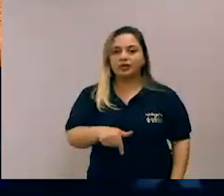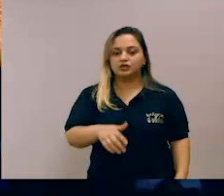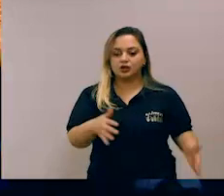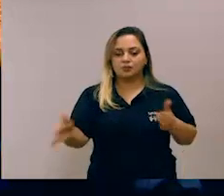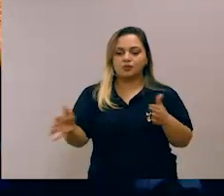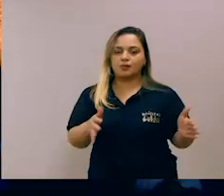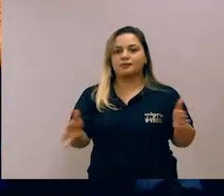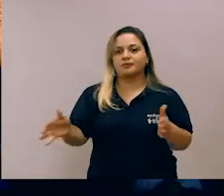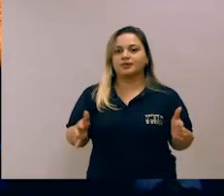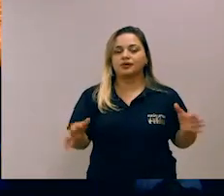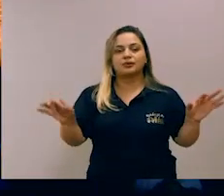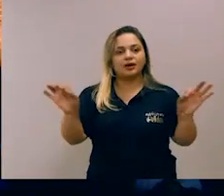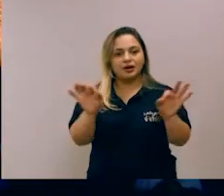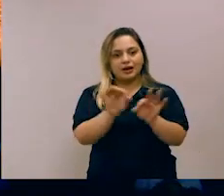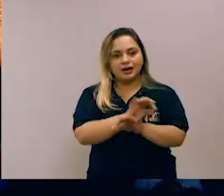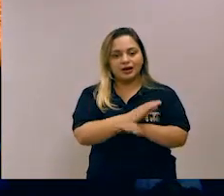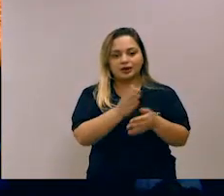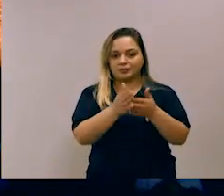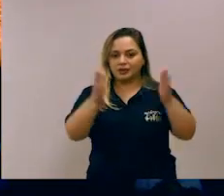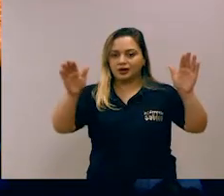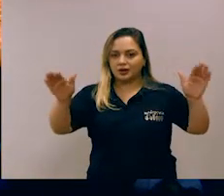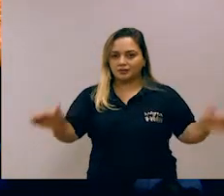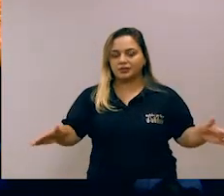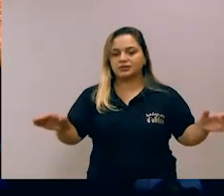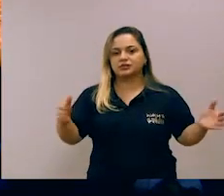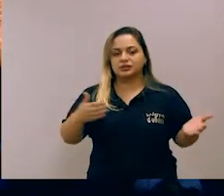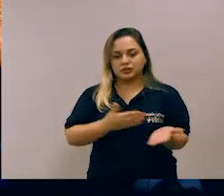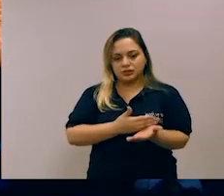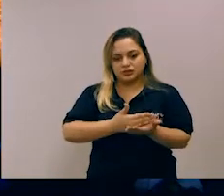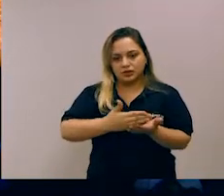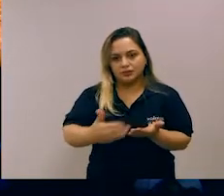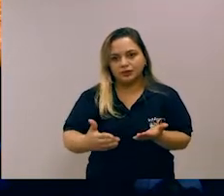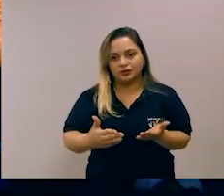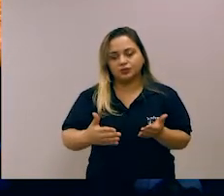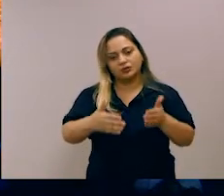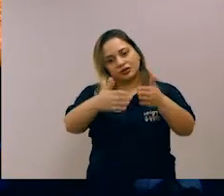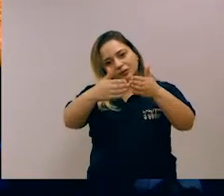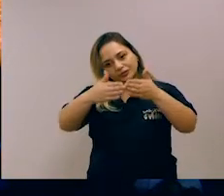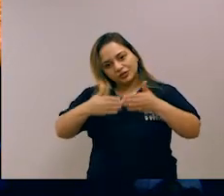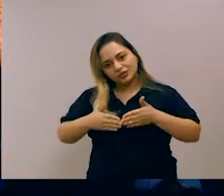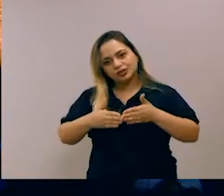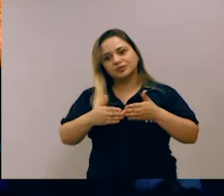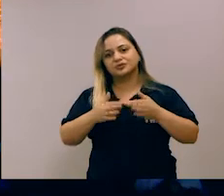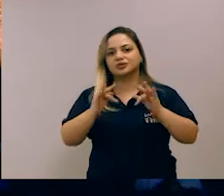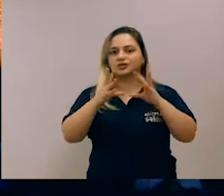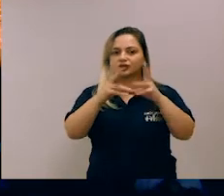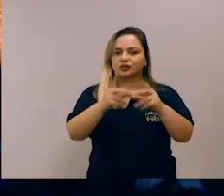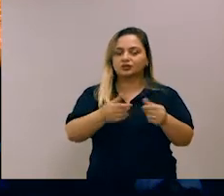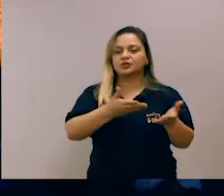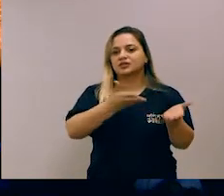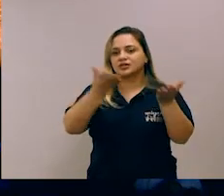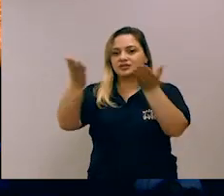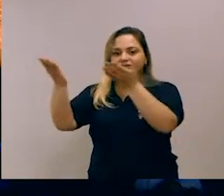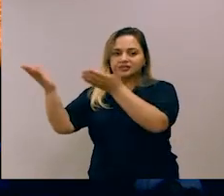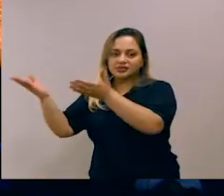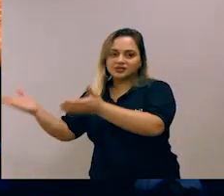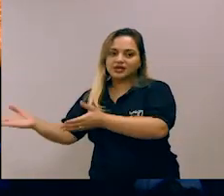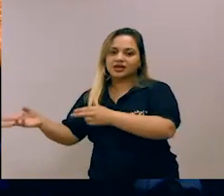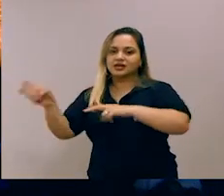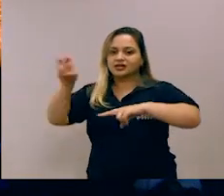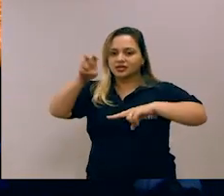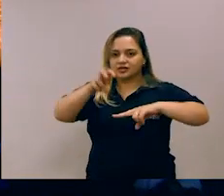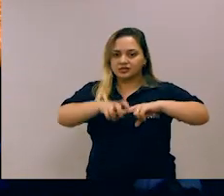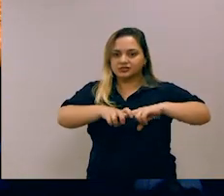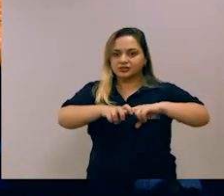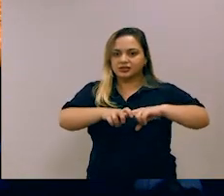In this moment, we close the opening panel. We will ask the members of this panel to occupy